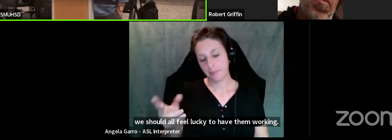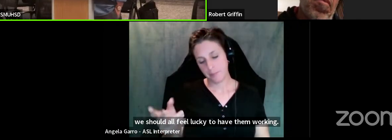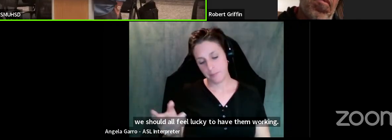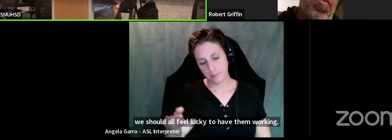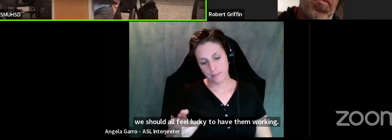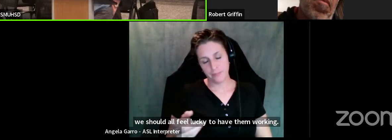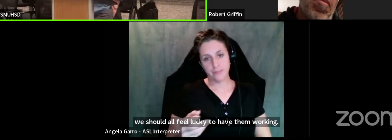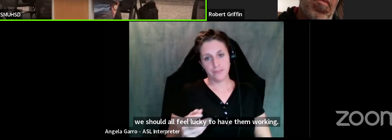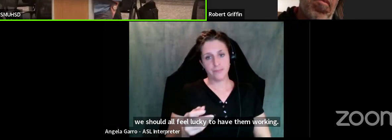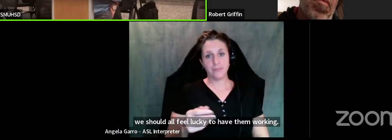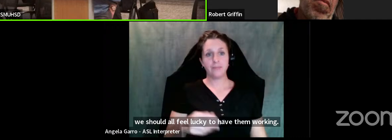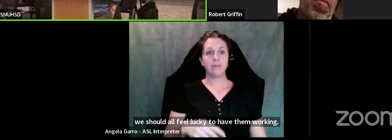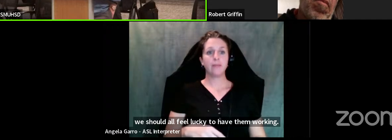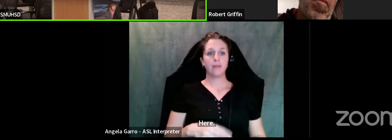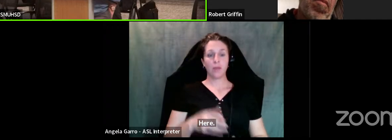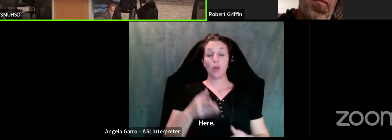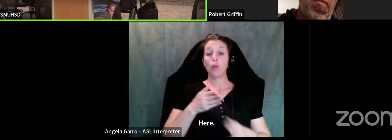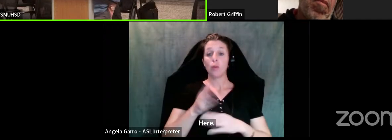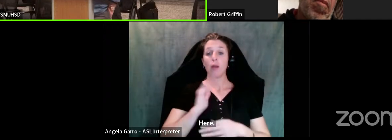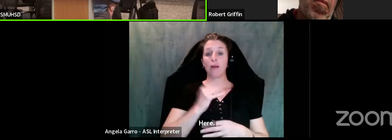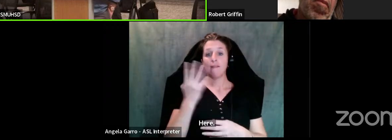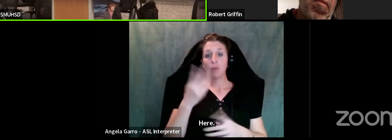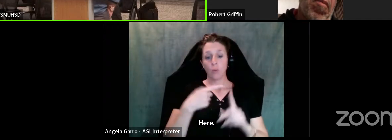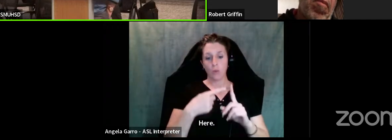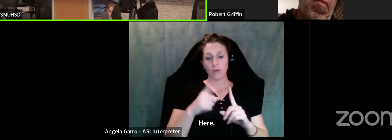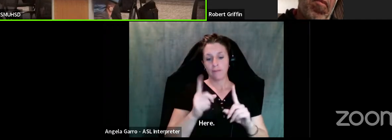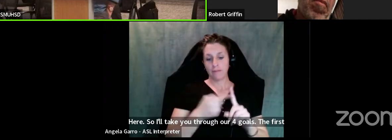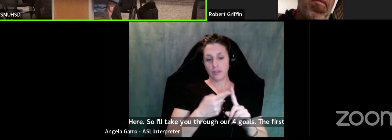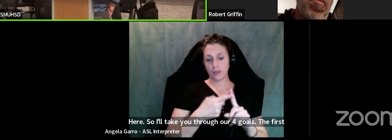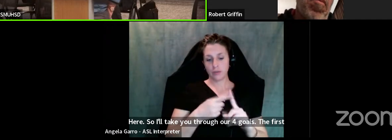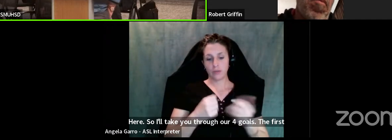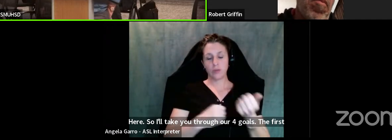So I'll take you through our 4 goals. The first one is to